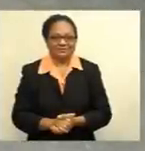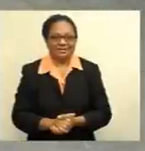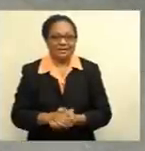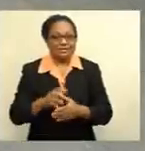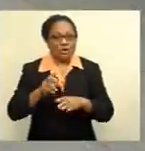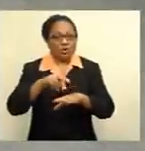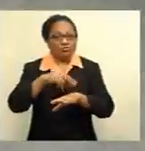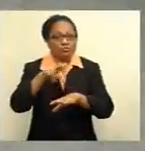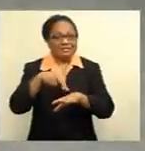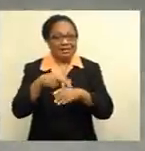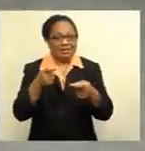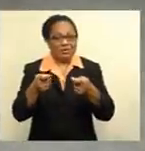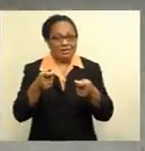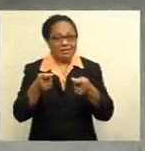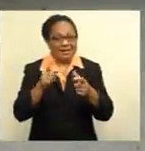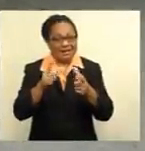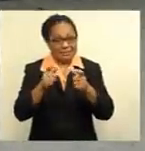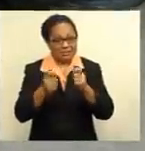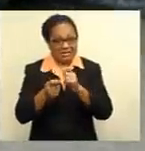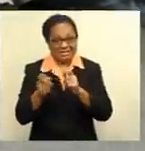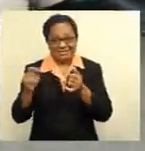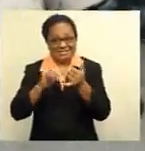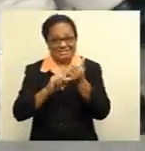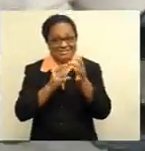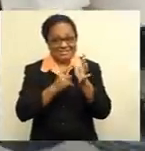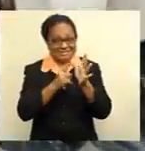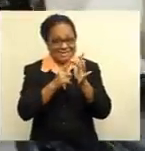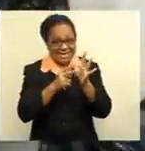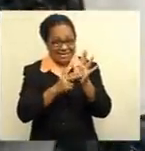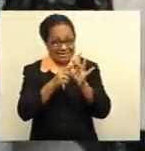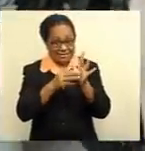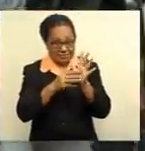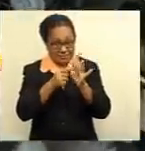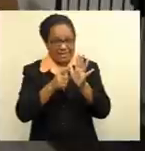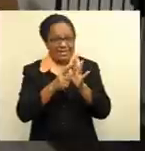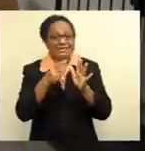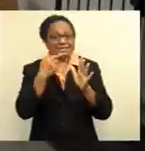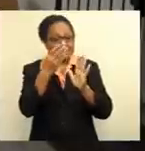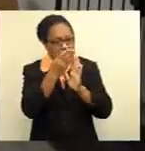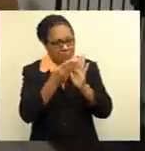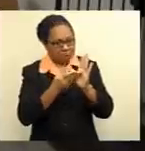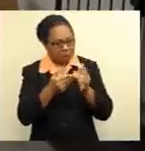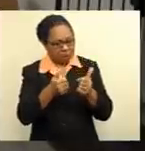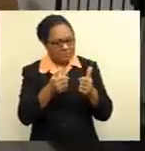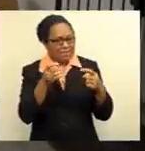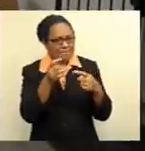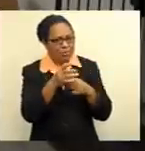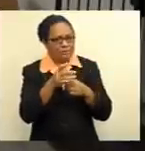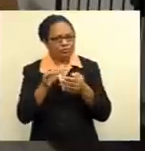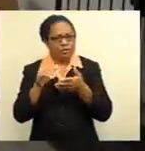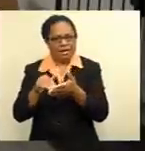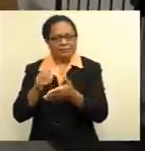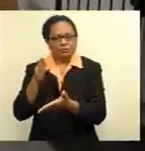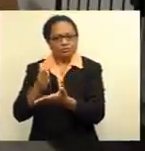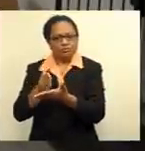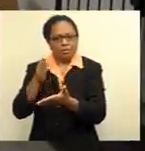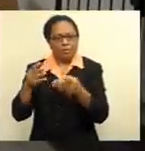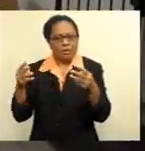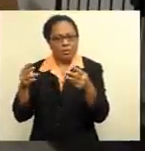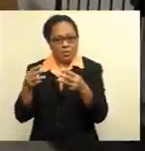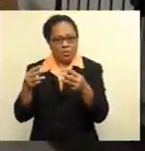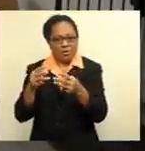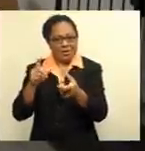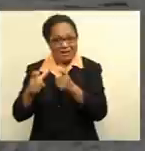Regional Coordinator Climate Change Sainimili Tawake says the climate change bill is a genuine item to end the climate war by locking in